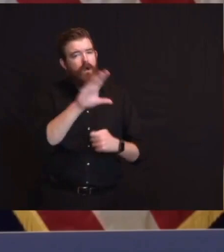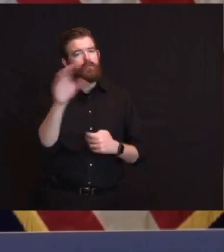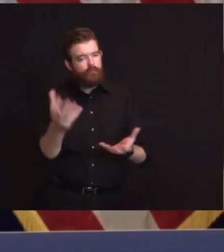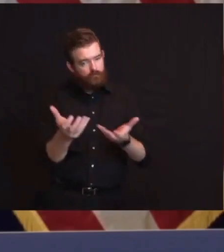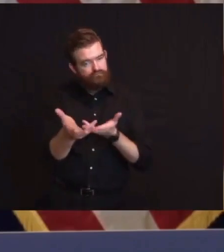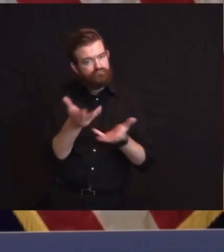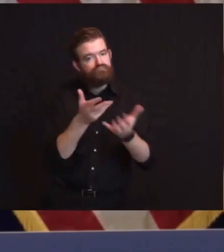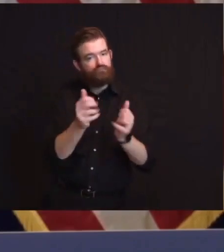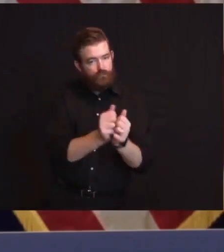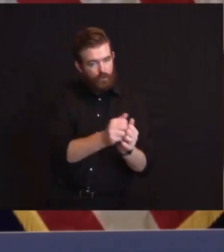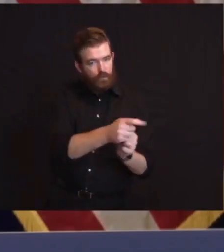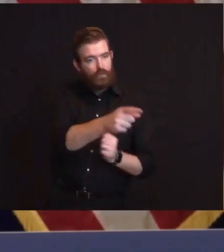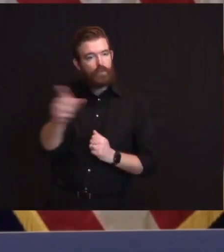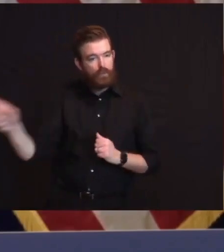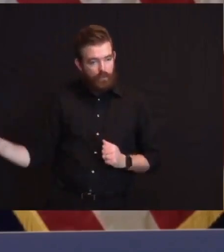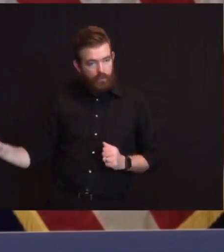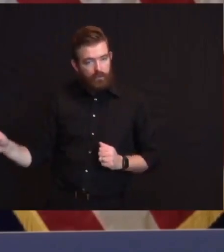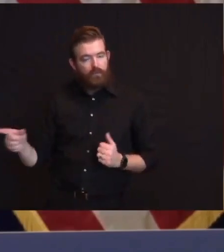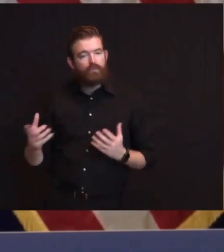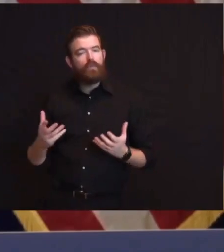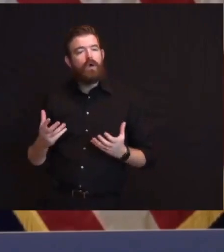fashion to start reducing